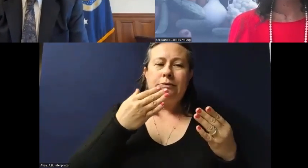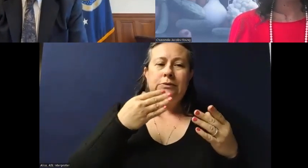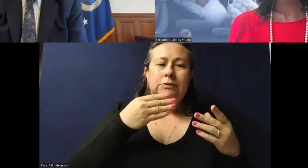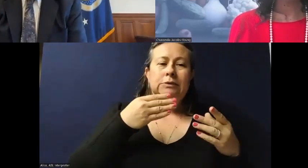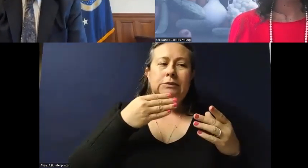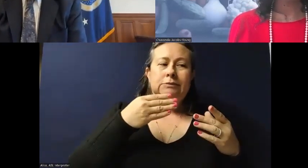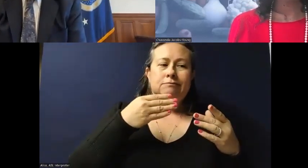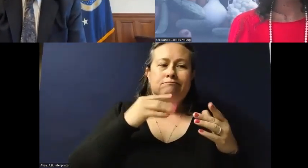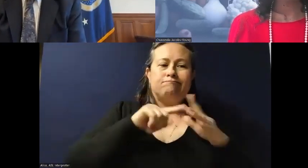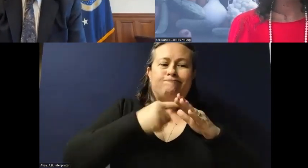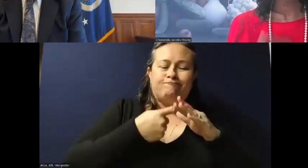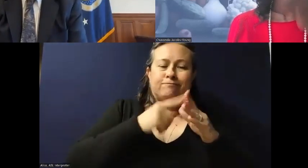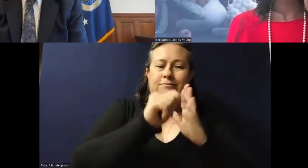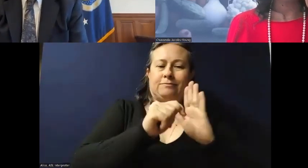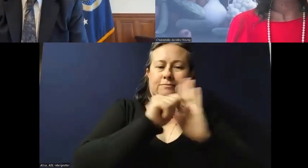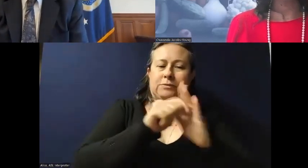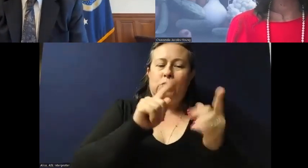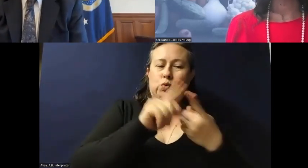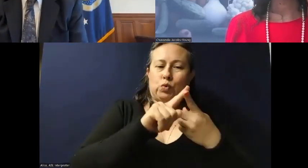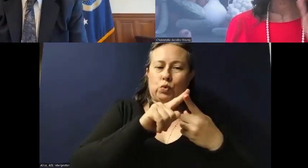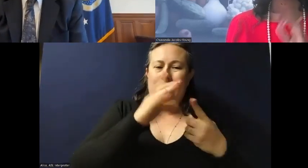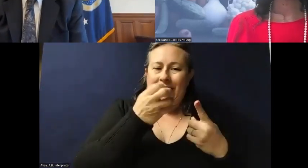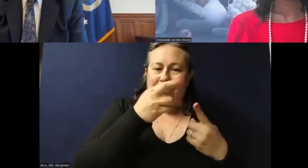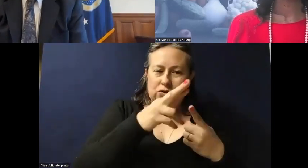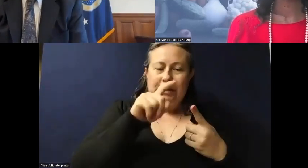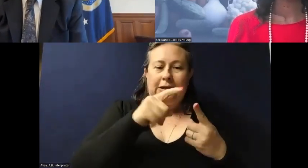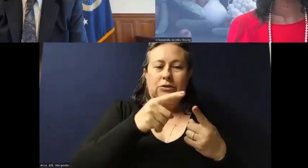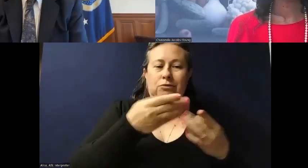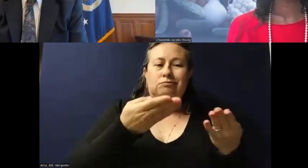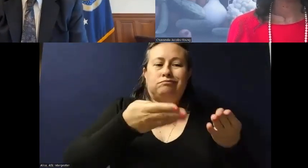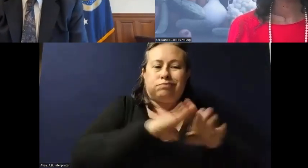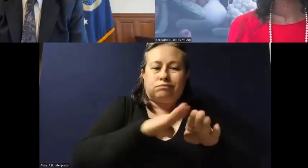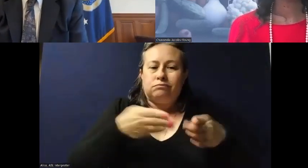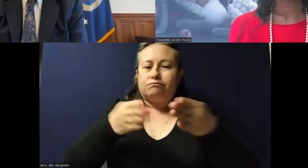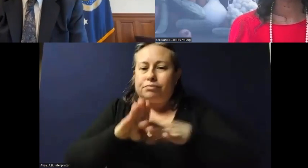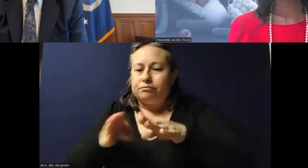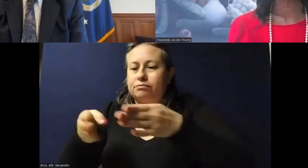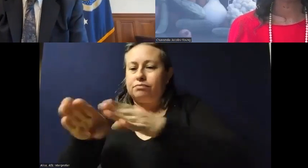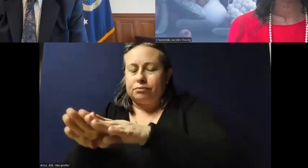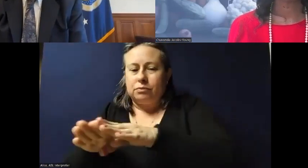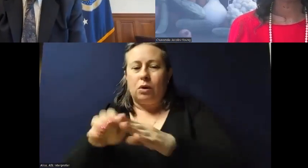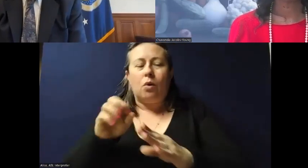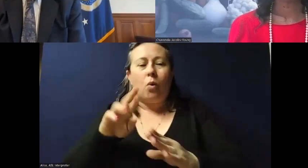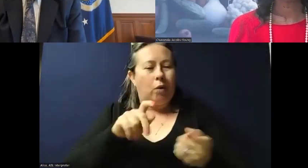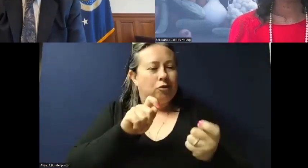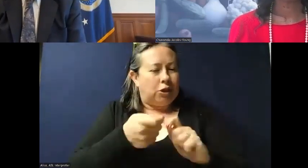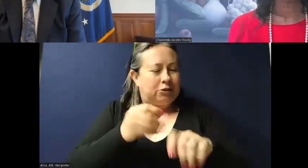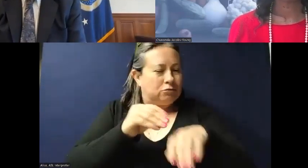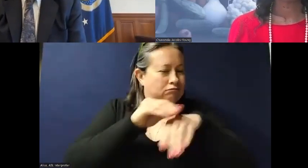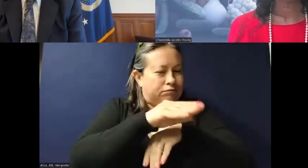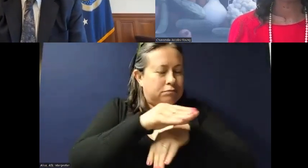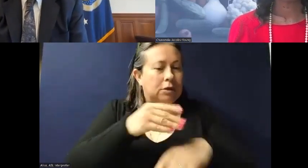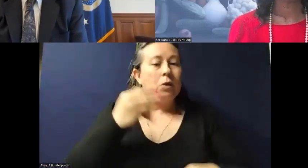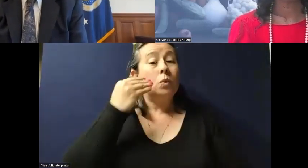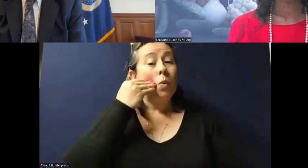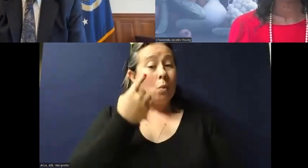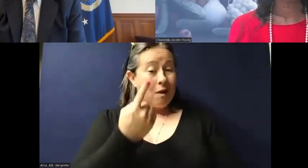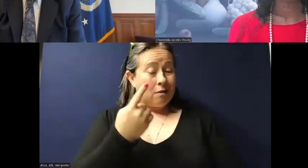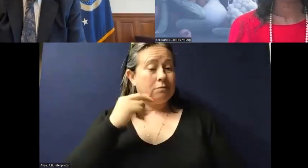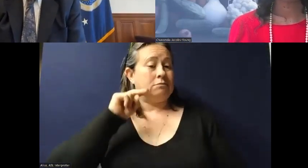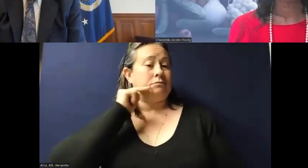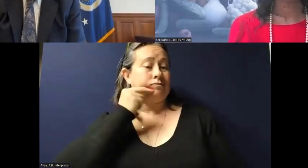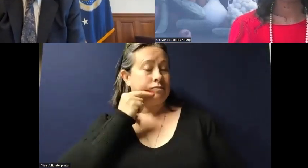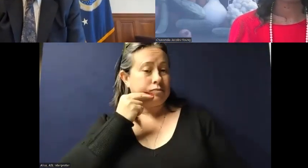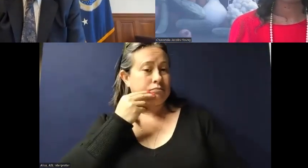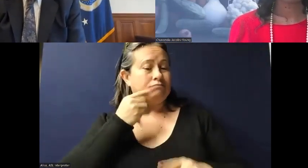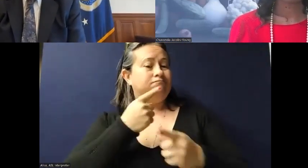cancer that we need to shut off, that we need to end or derail. And we know that proper nutrition and better diets